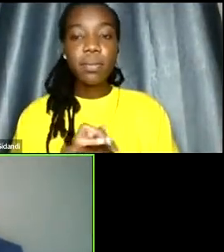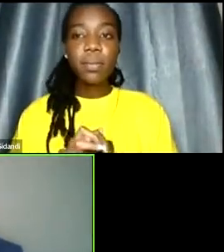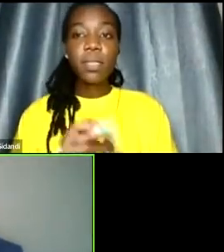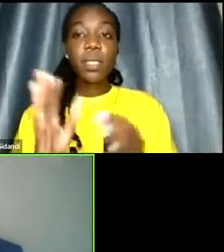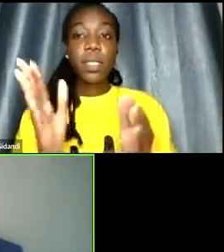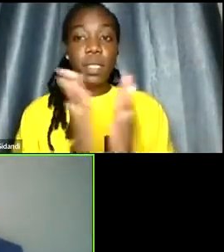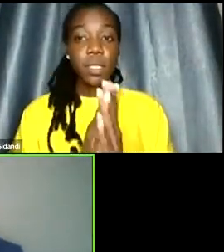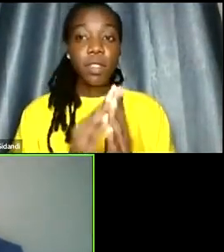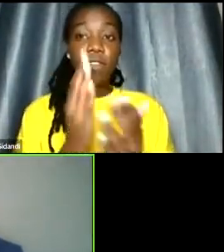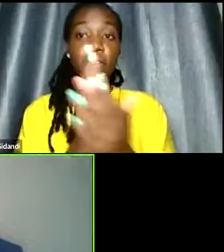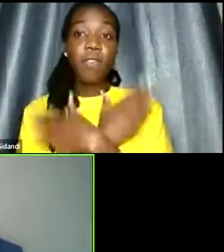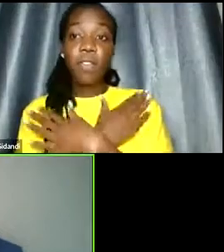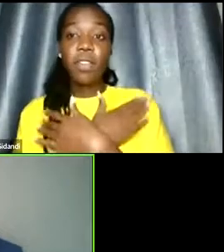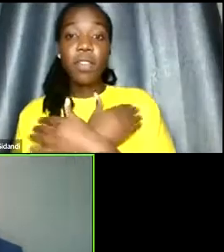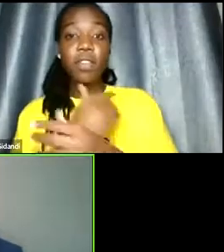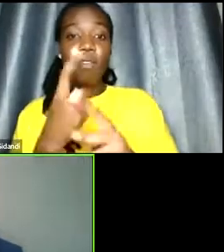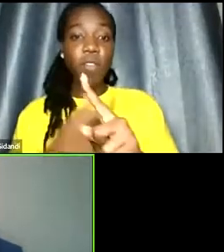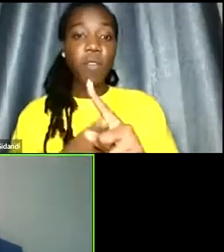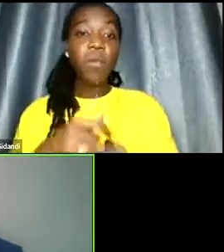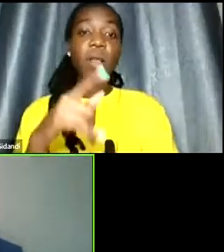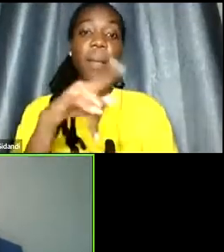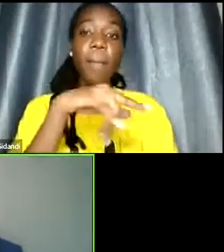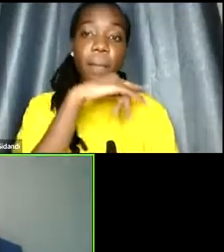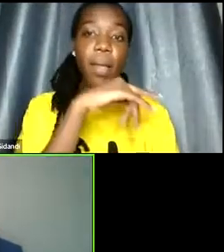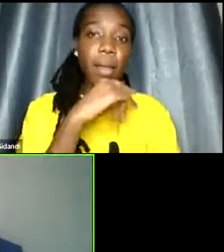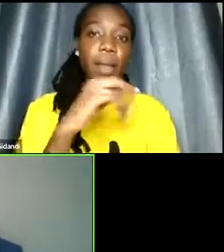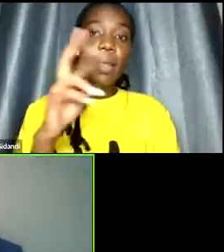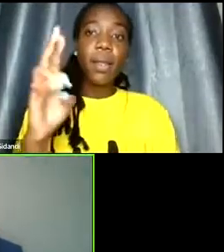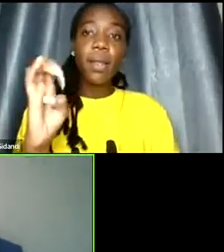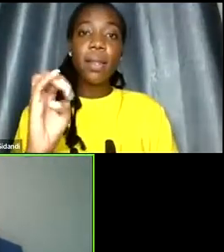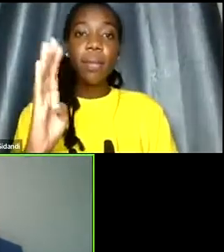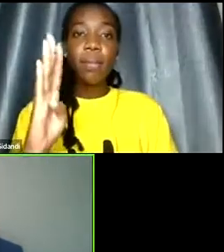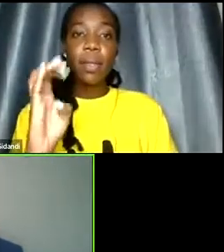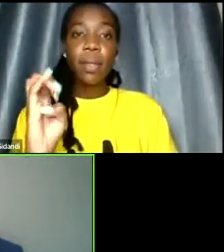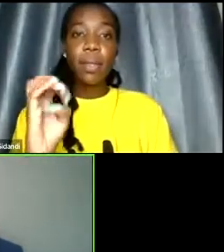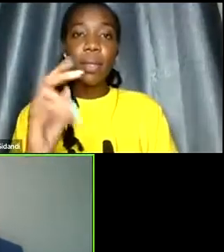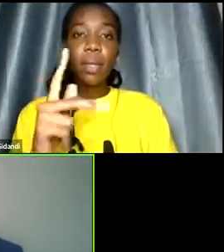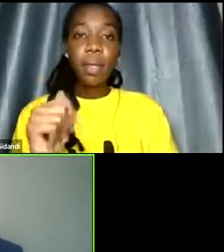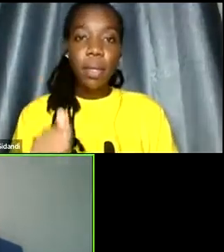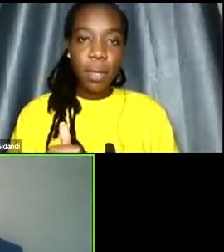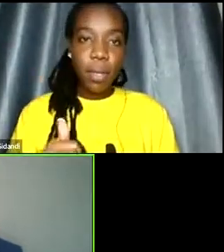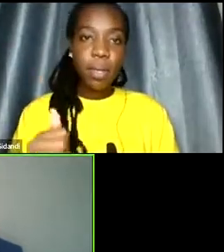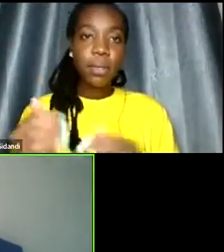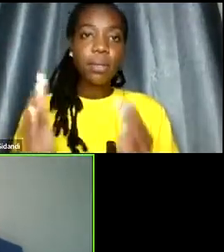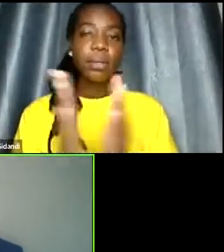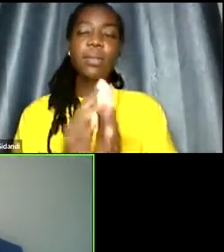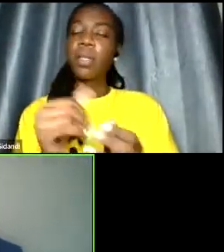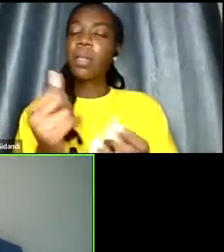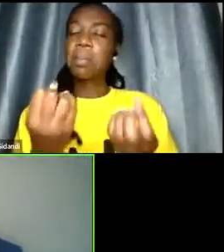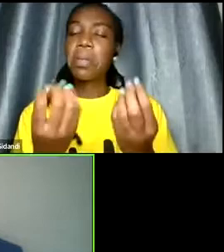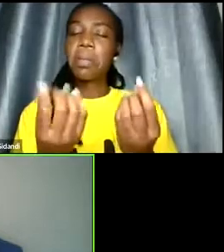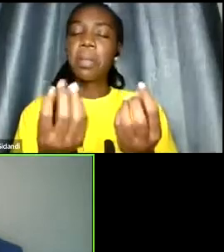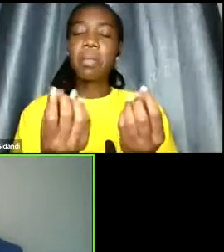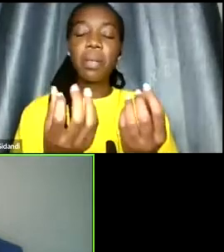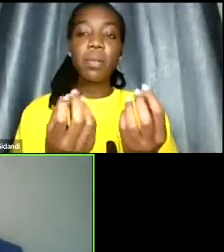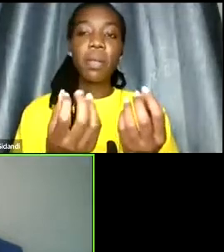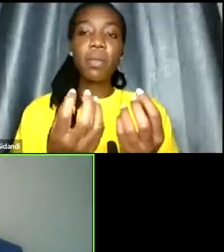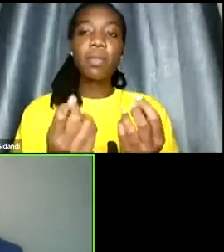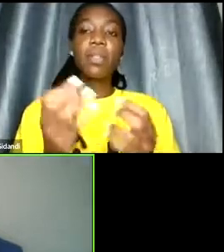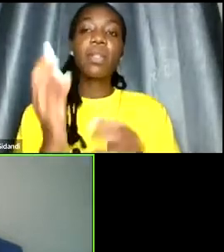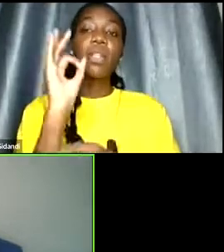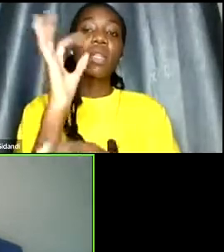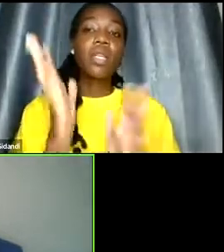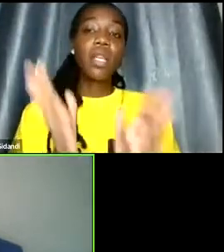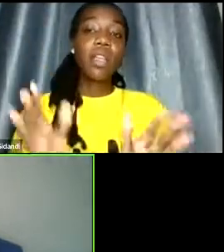from Kampala and around Uganda, Rebecca, Moding Rukidi, and the many HR friends and